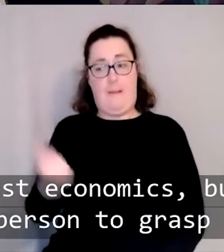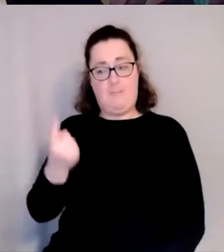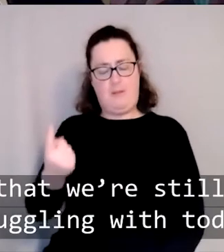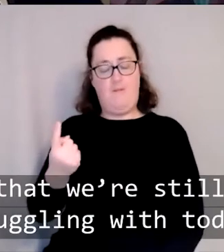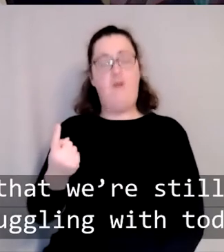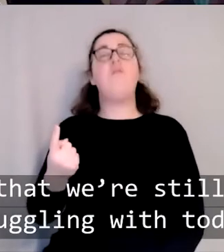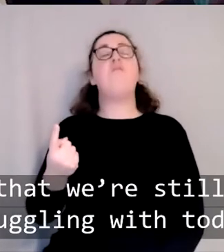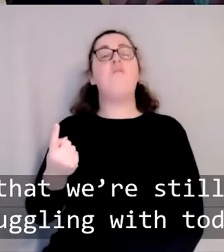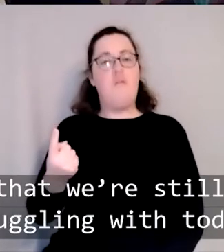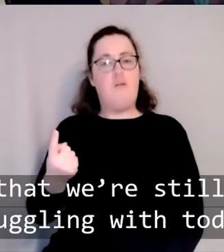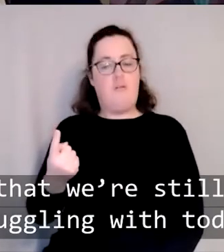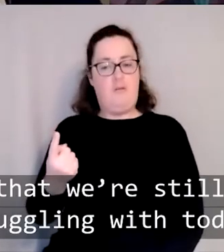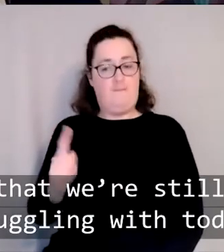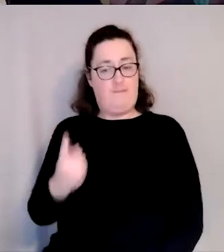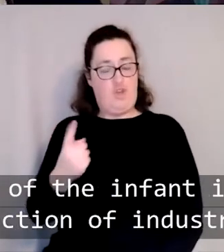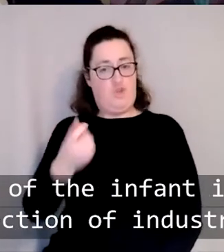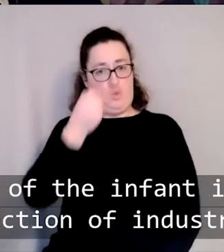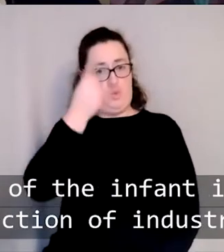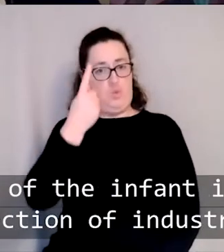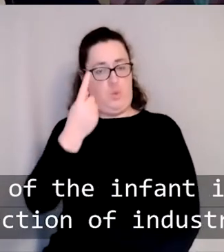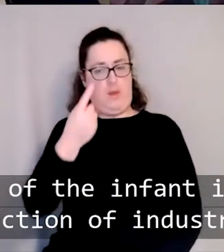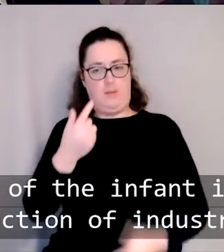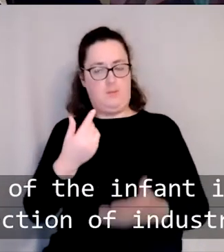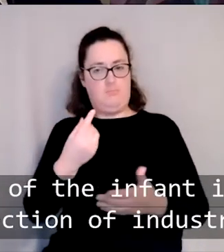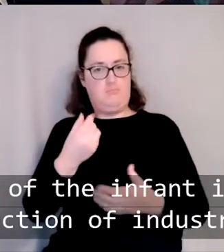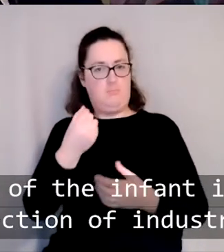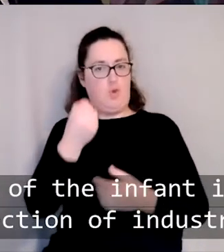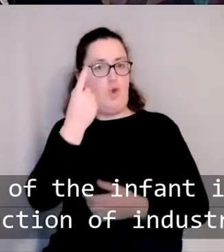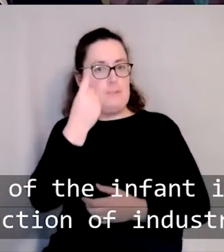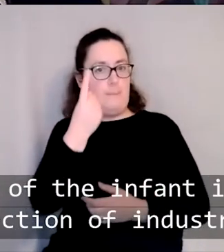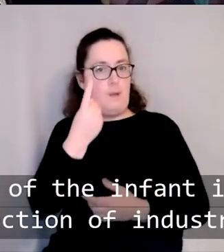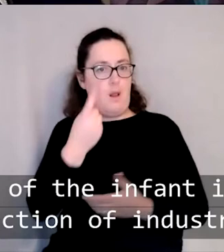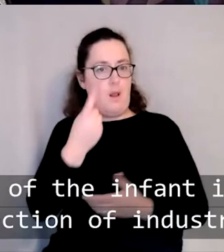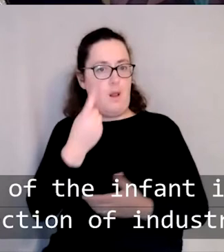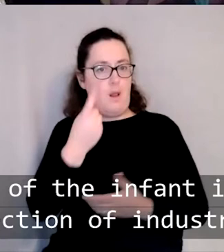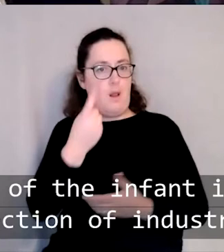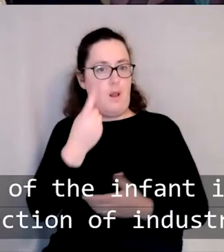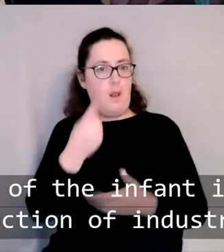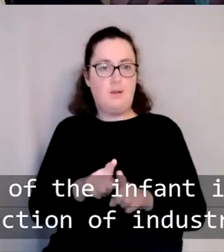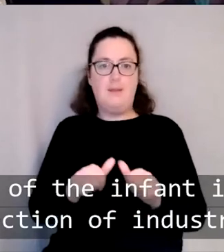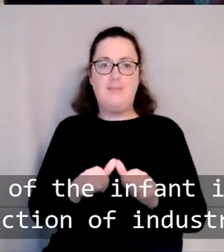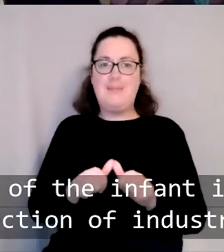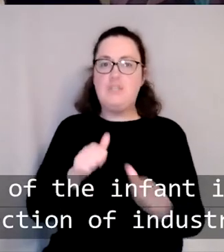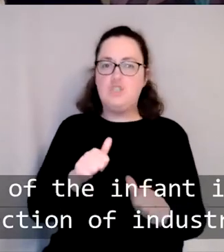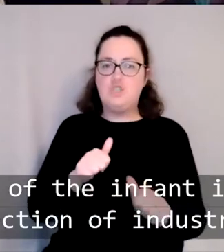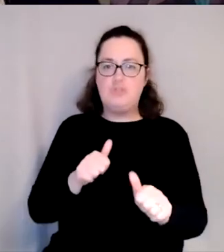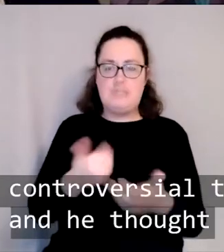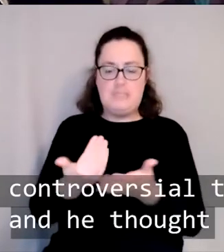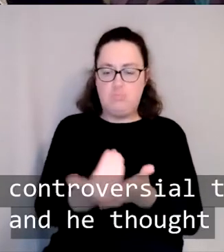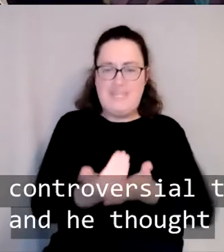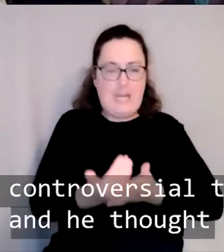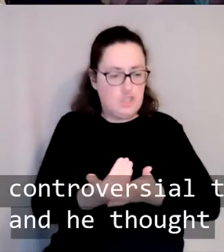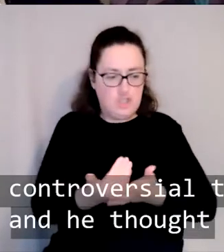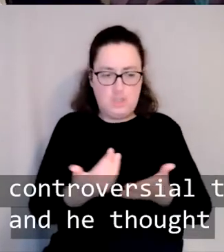some ideas that we're still struggling with today. I mean, the idea of the infant industry protection of industries,